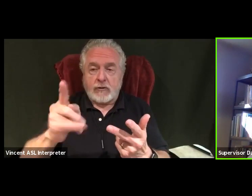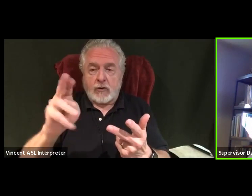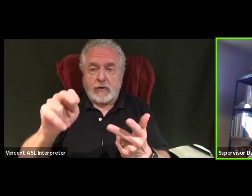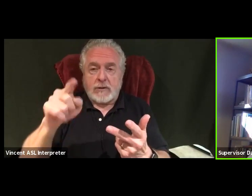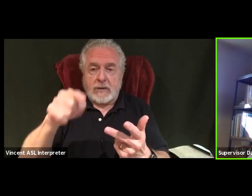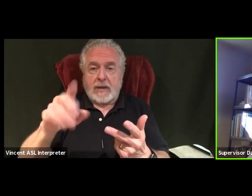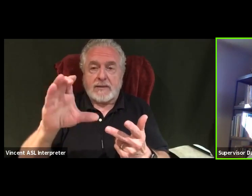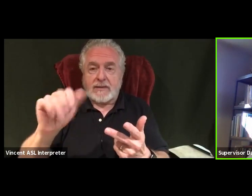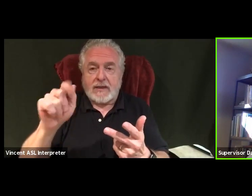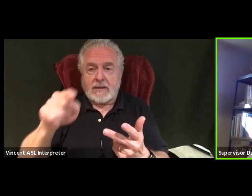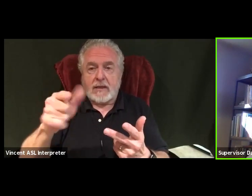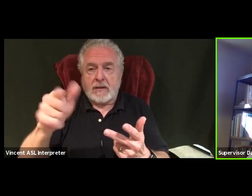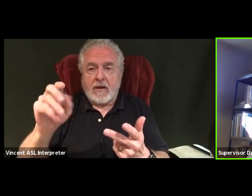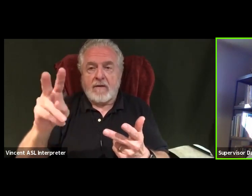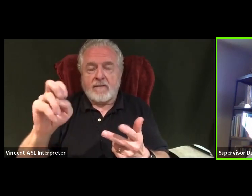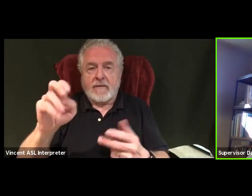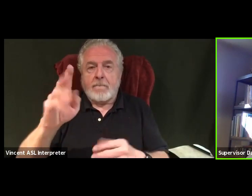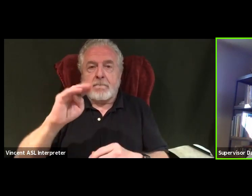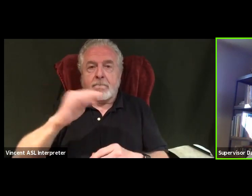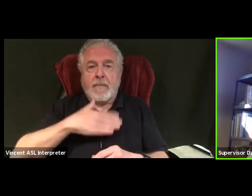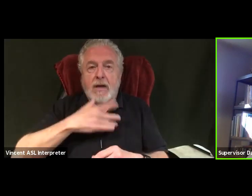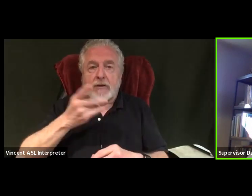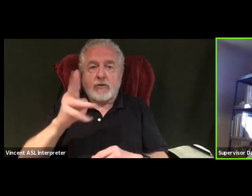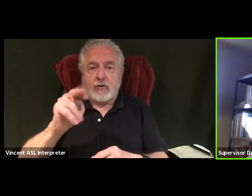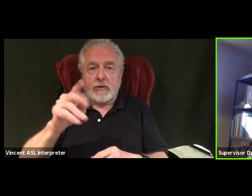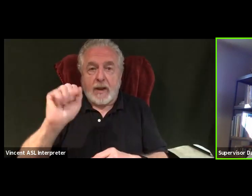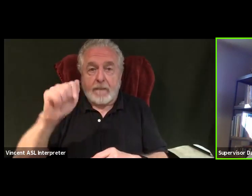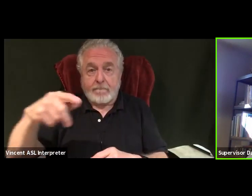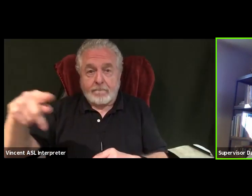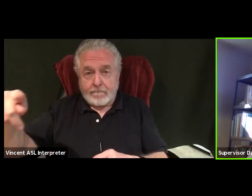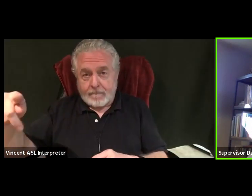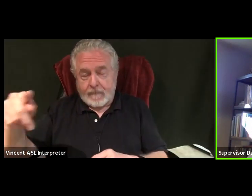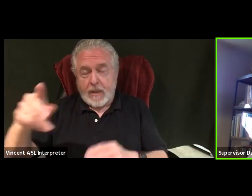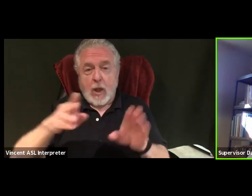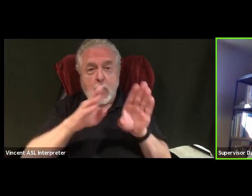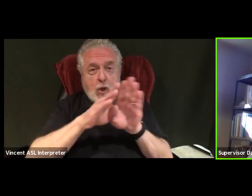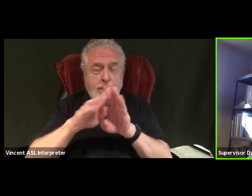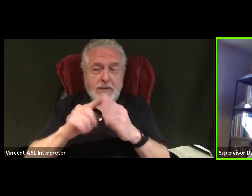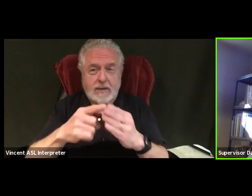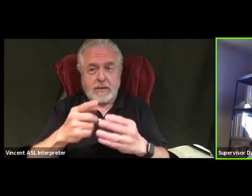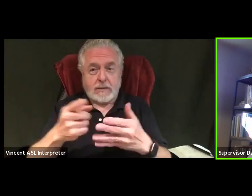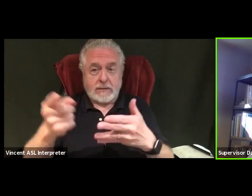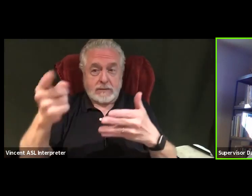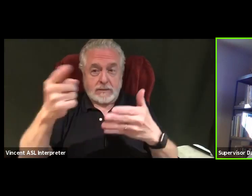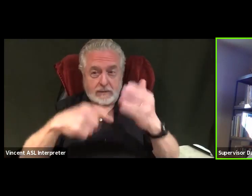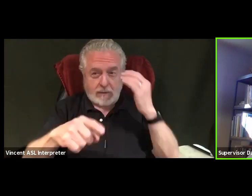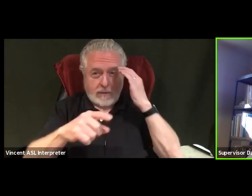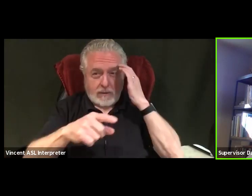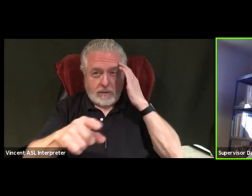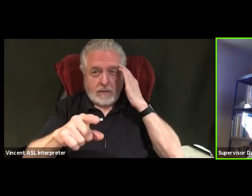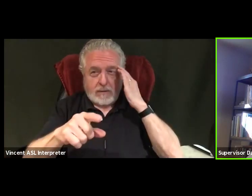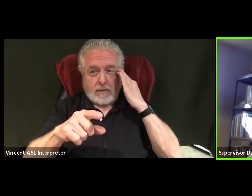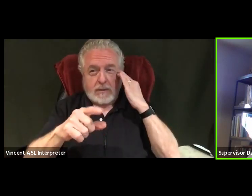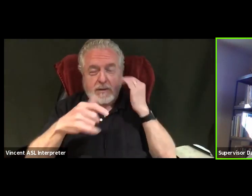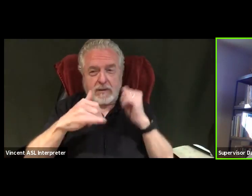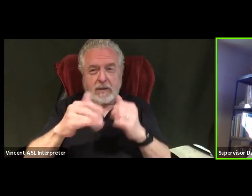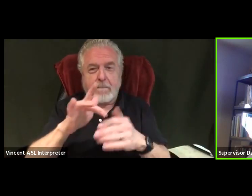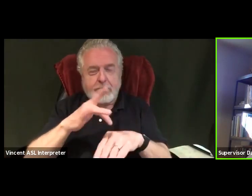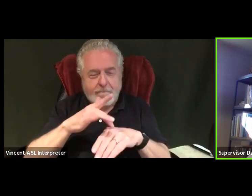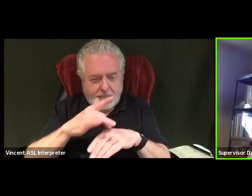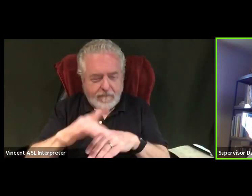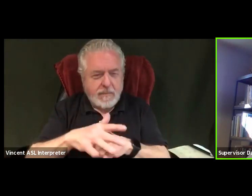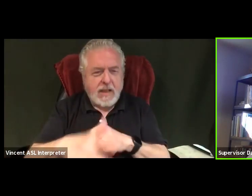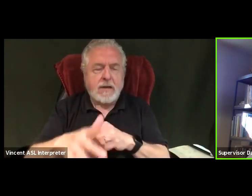myturn.ca.gov, the MyTurn app. Some clinics will be closing at the beginning of next week, but there still be plenty up